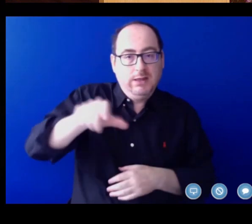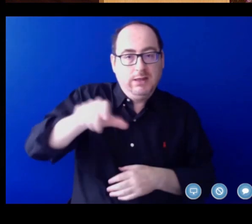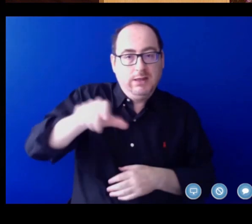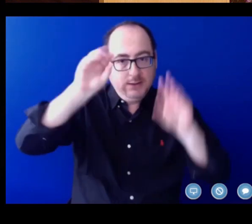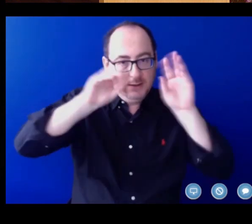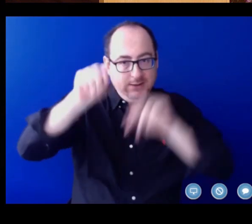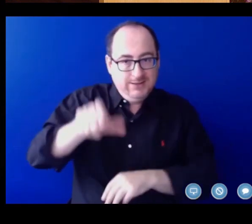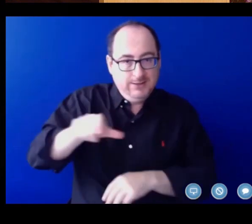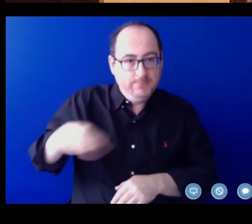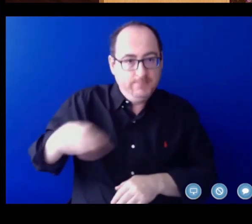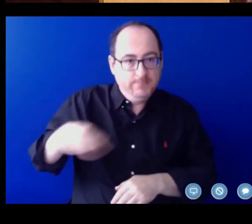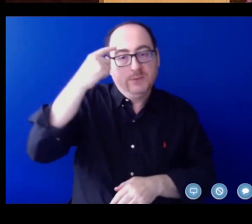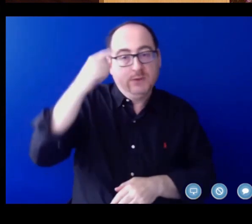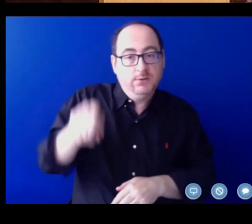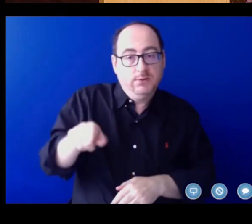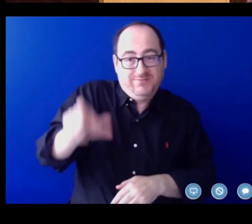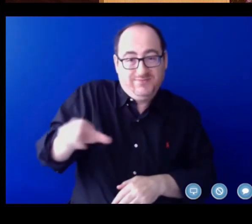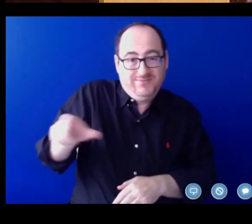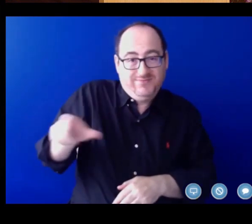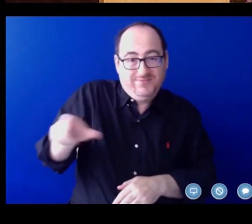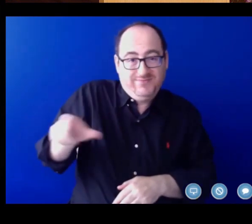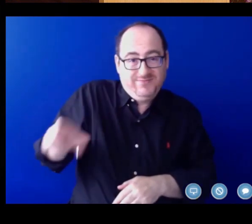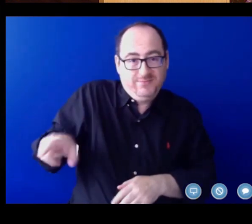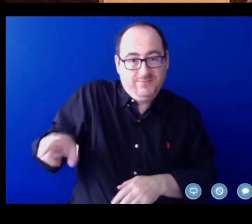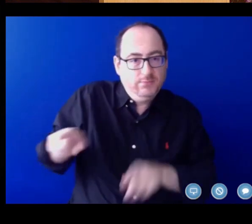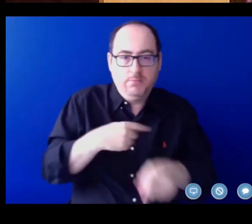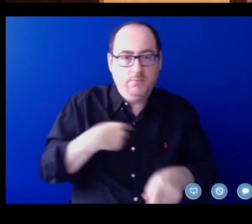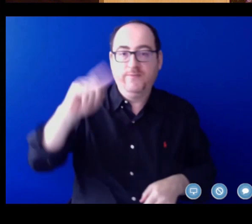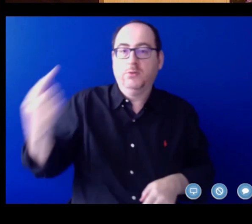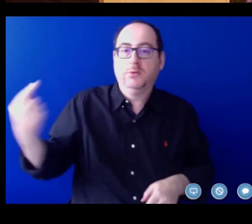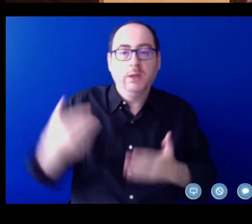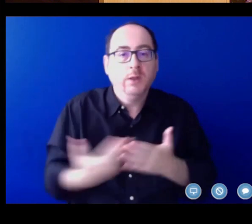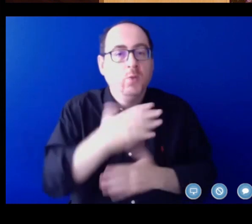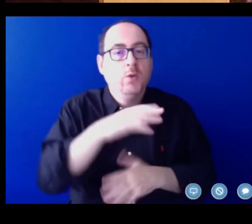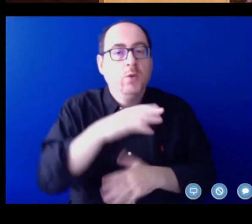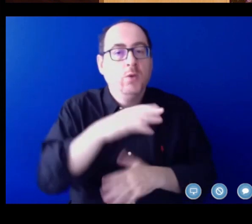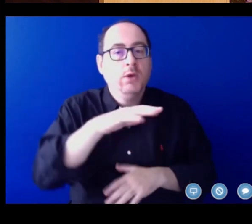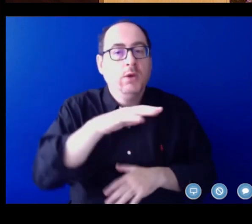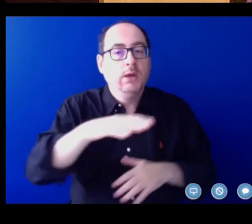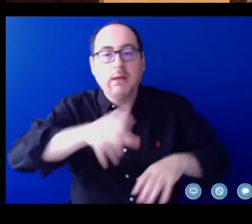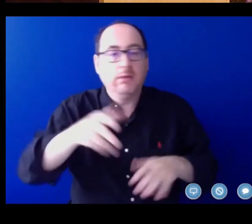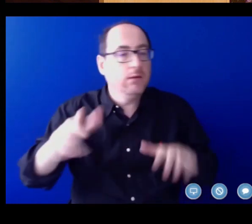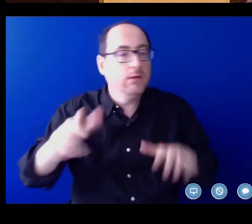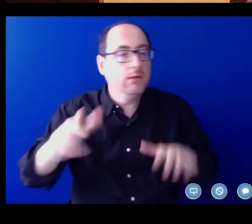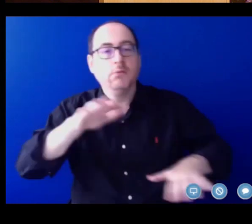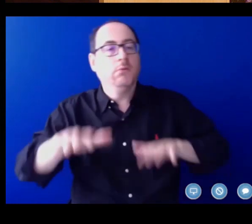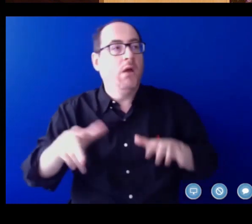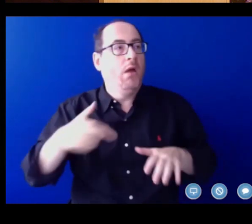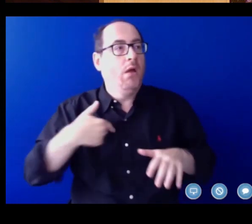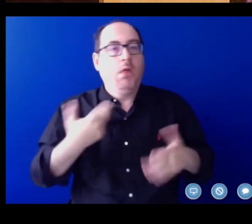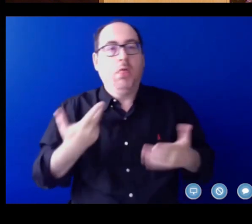don't know anyone, and any activity that gets you to know more people will really help. The second is from a school